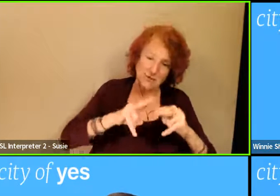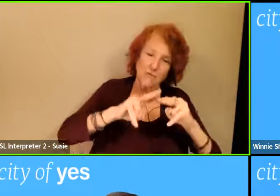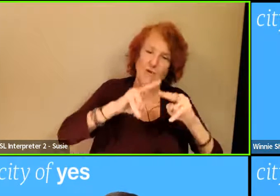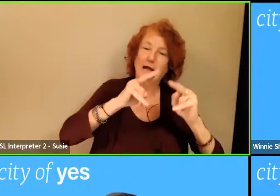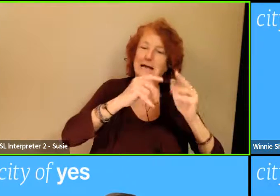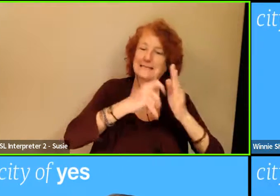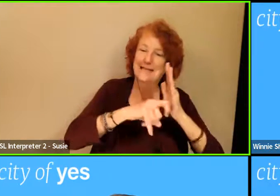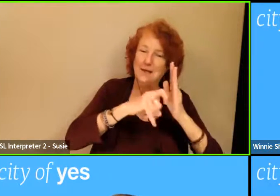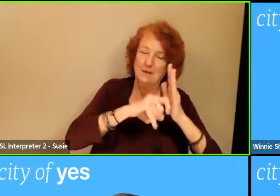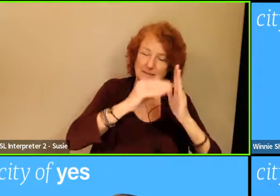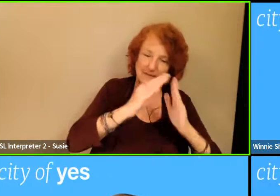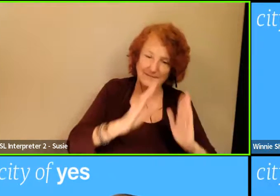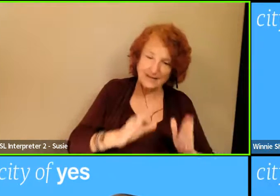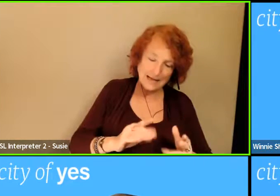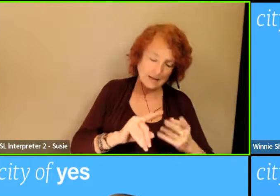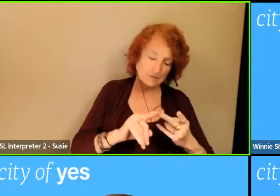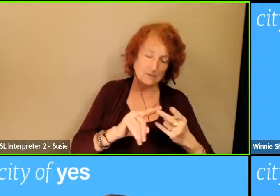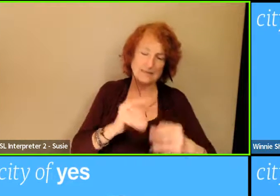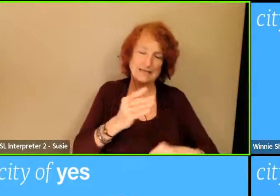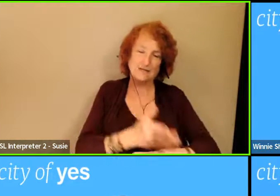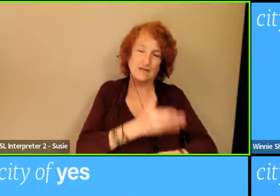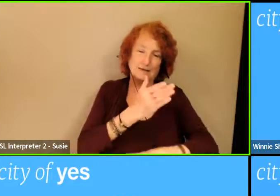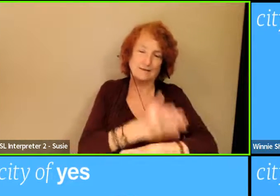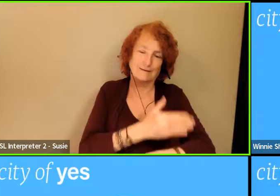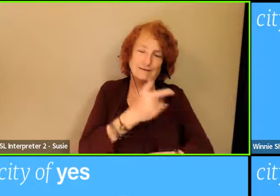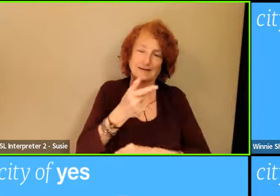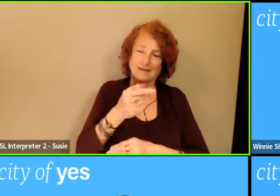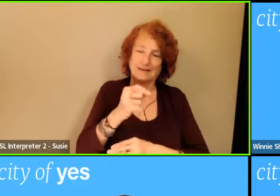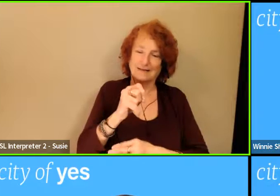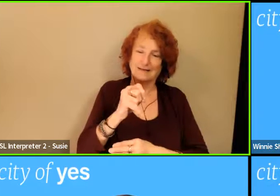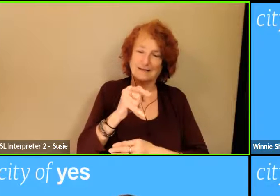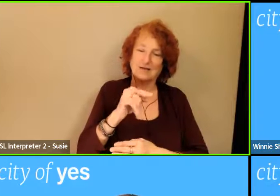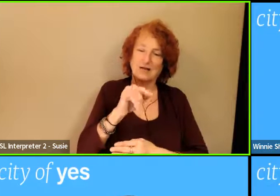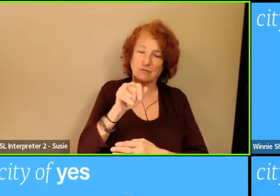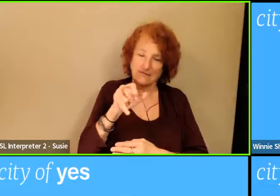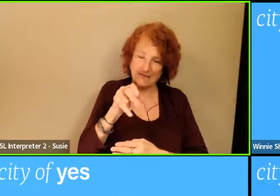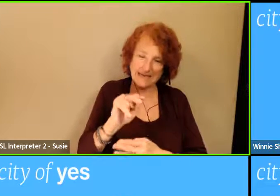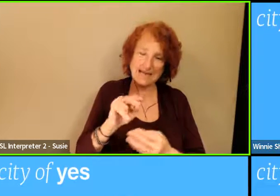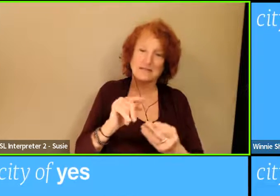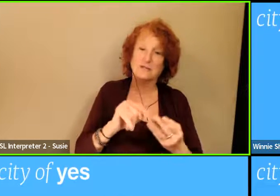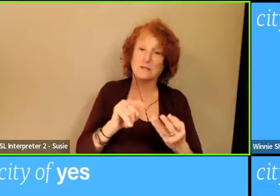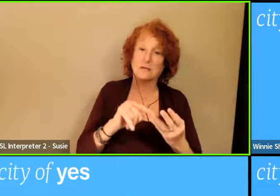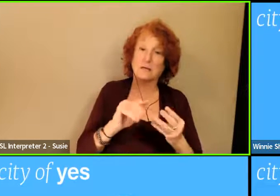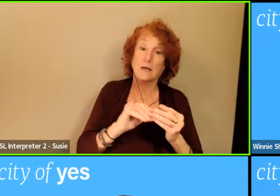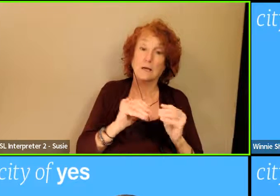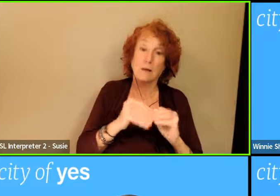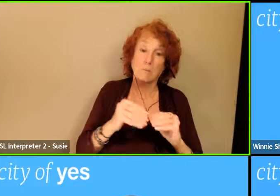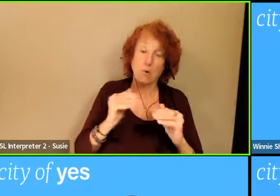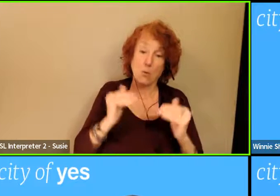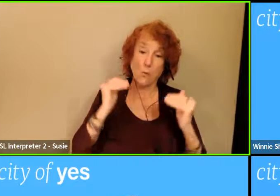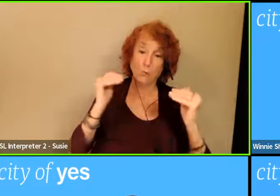pressure, overcrowding, homelessness, things like that. So that's what we're trying to do. You mentioned voucher units, and that's a really great